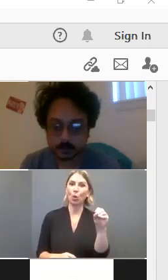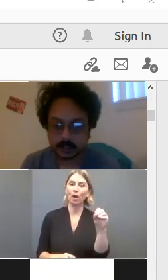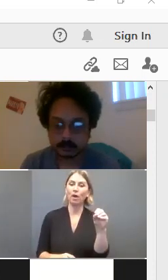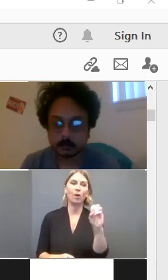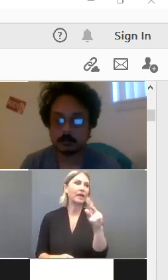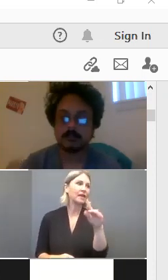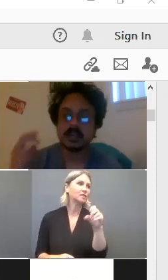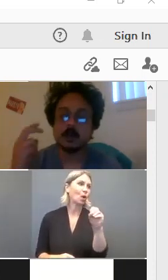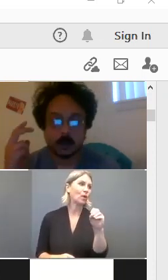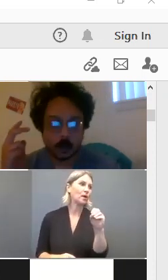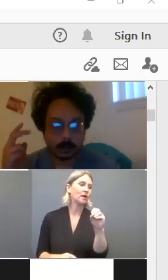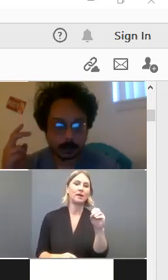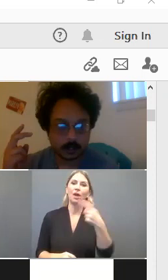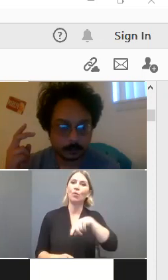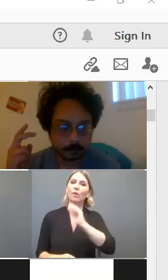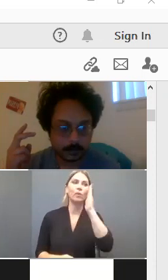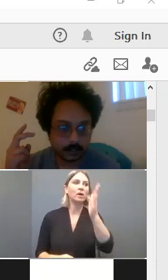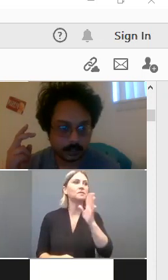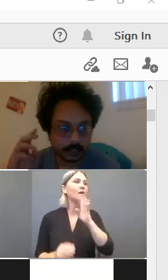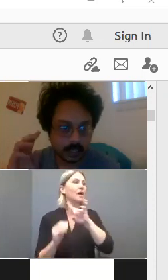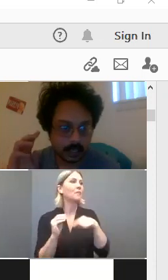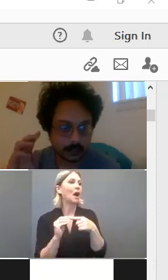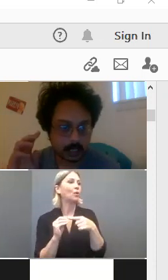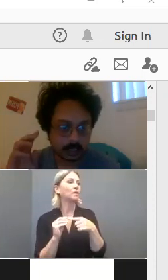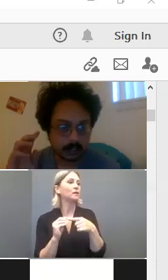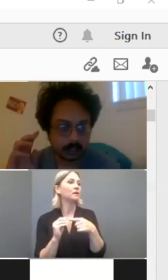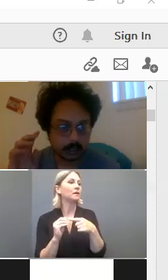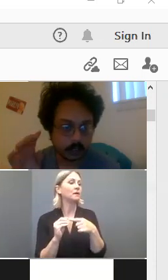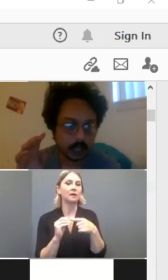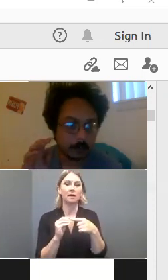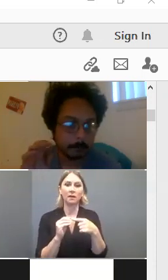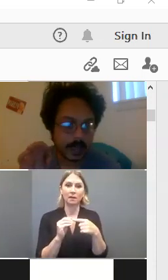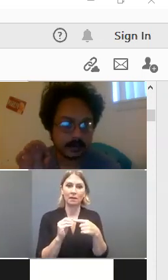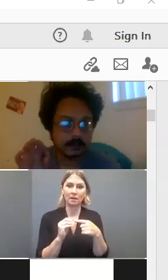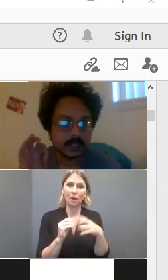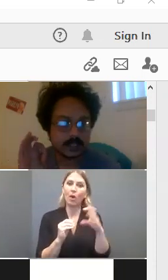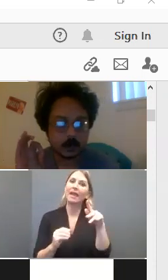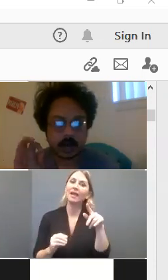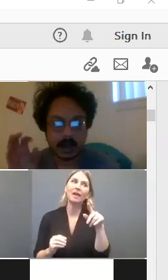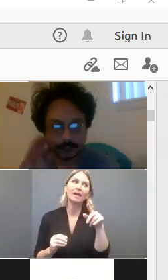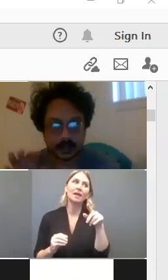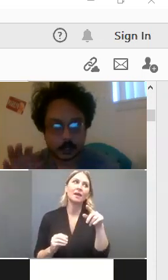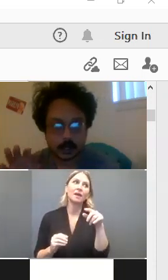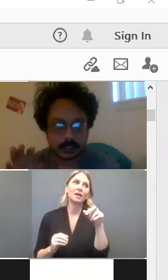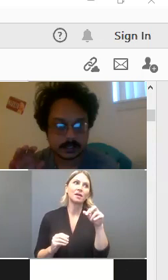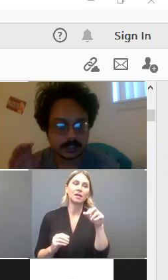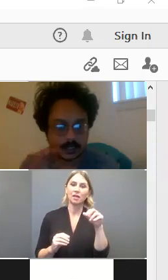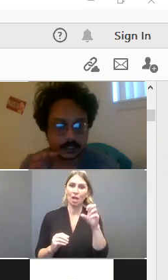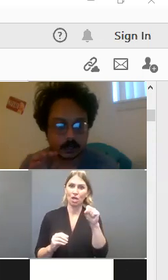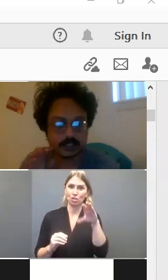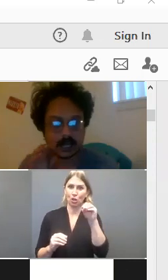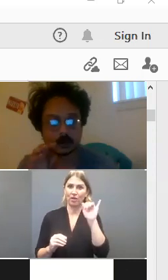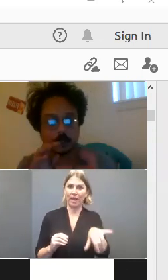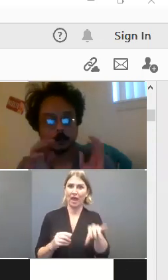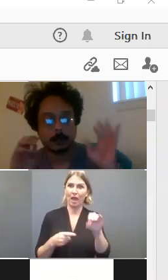Okay, so we are going to talk about, uh, okay, Brian, these record, after I record these things,